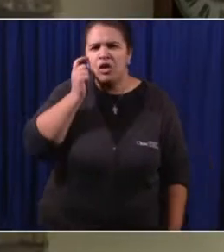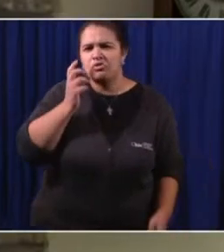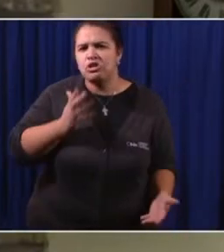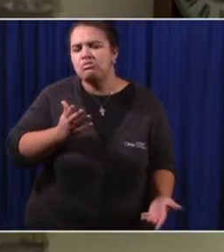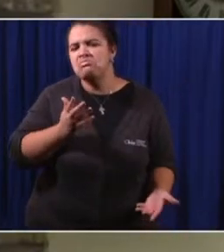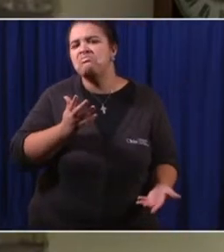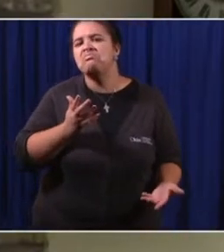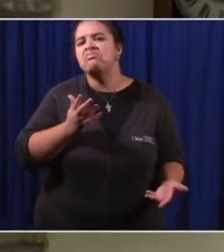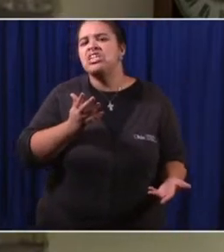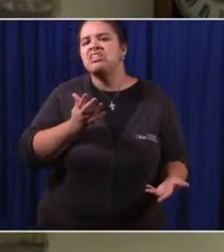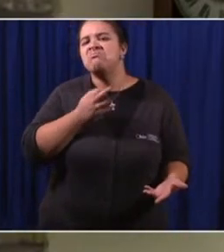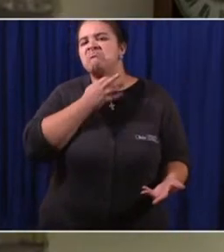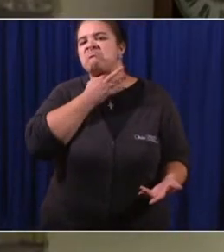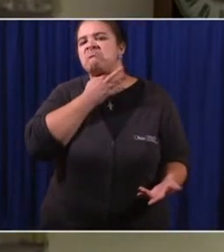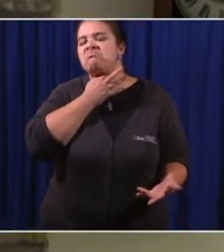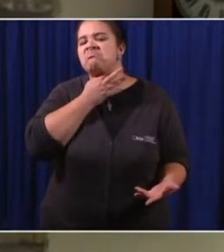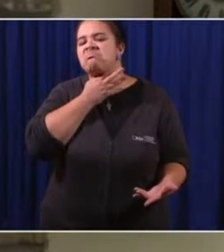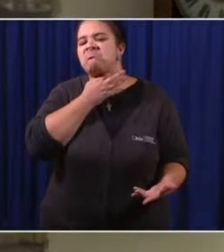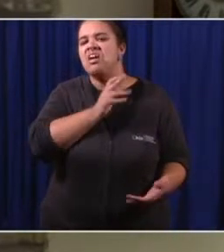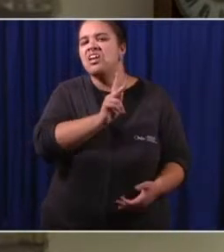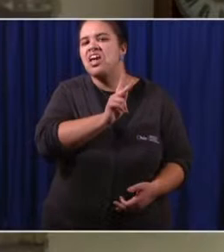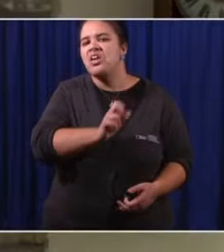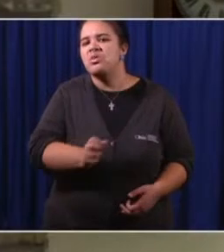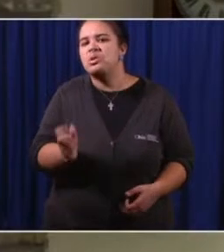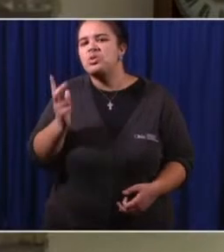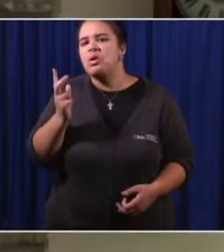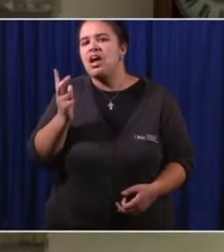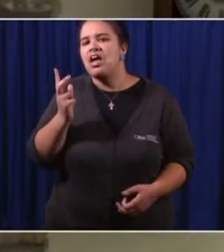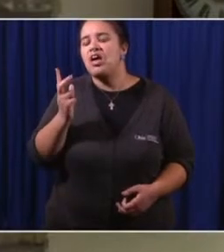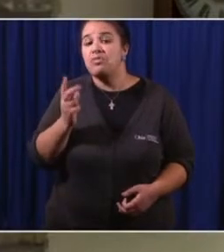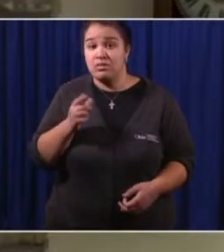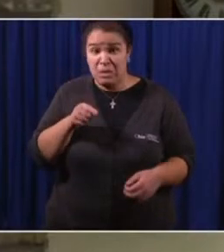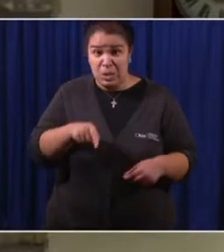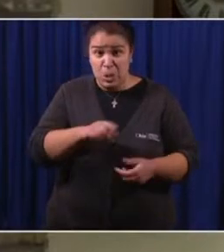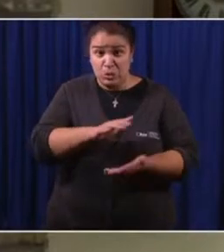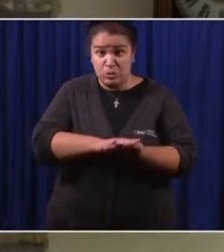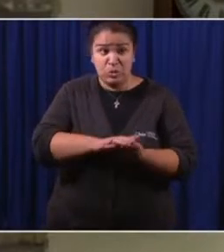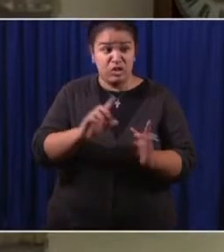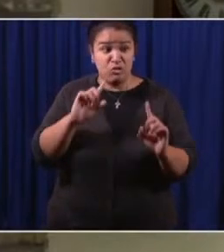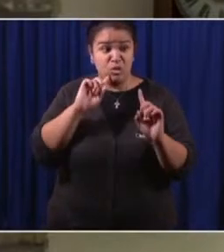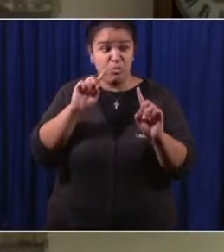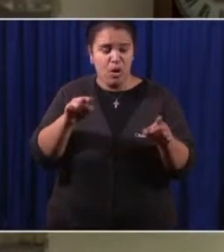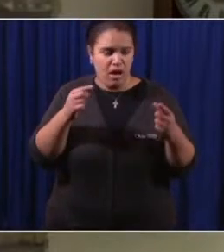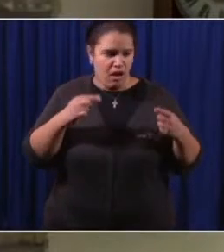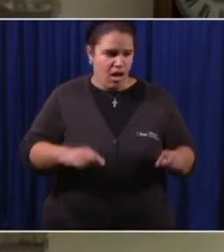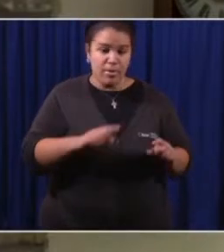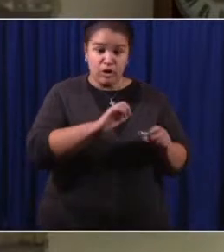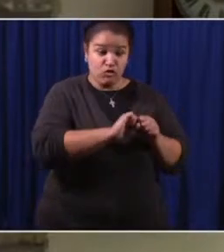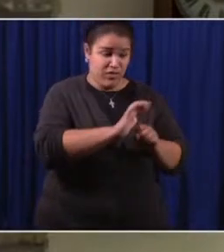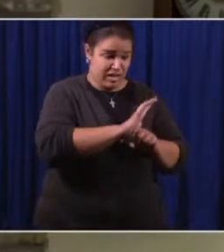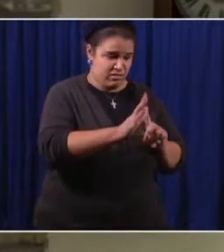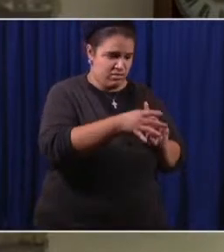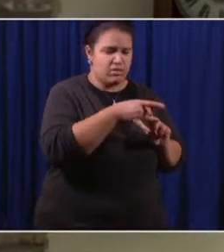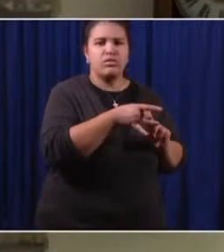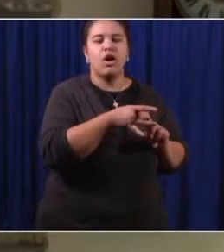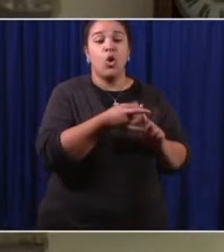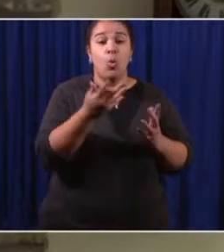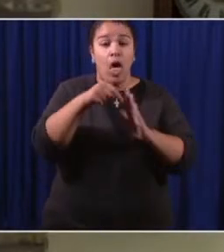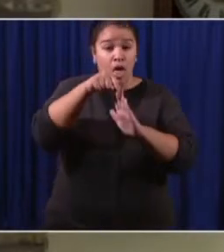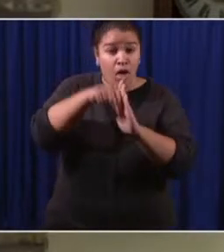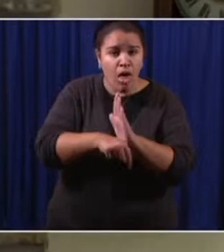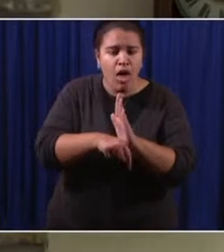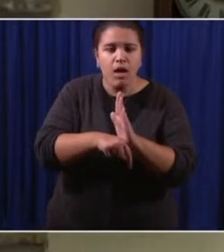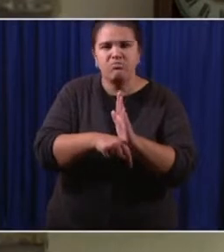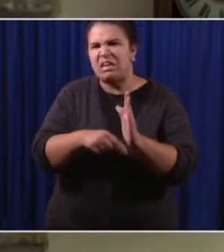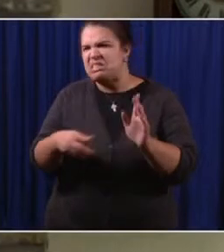detail will you be requiring for K through 12 schools, the reporting of coronavirus cases, but still protecting privacy? And then